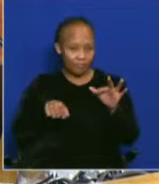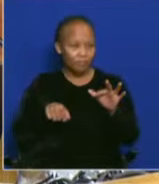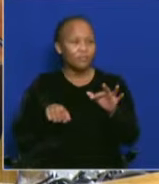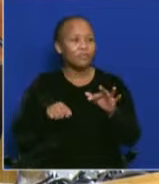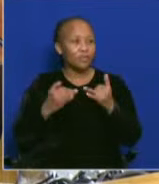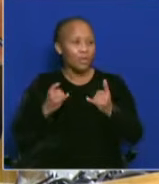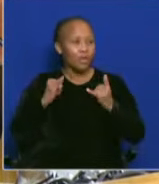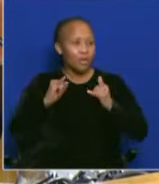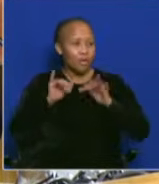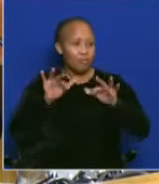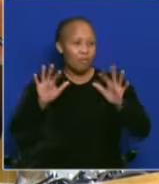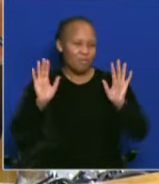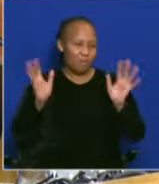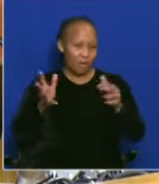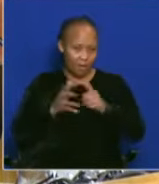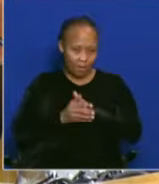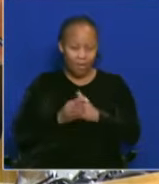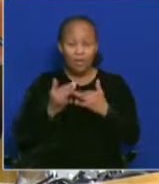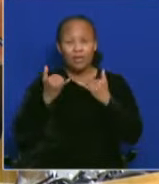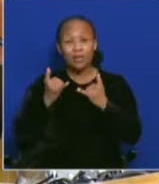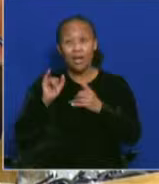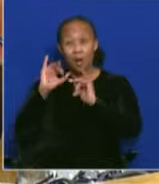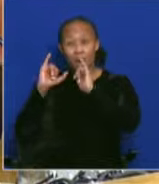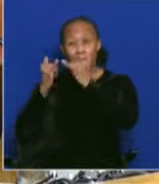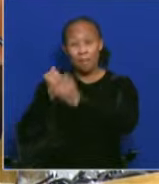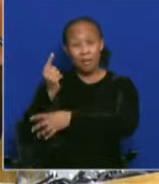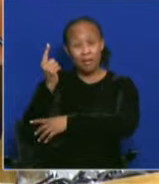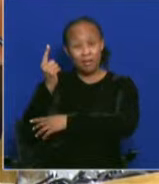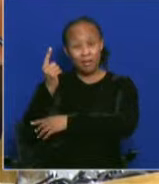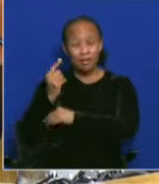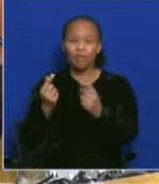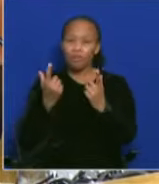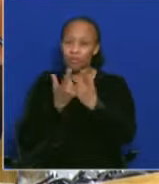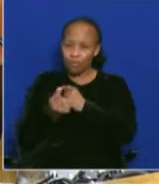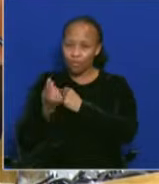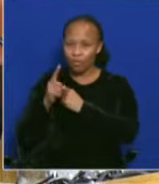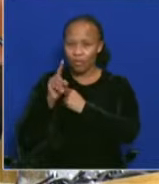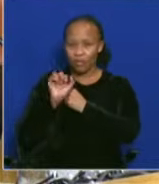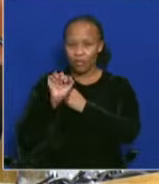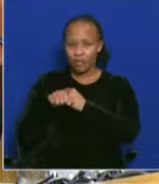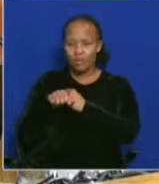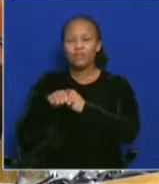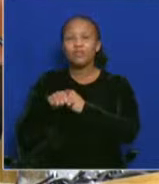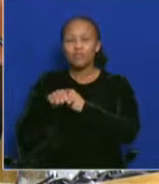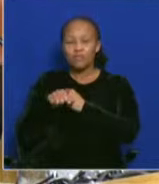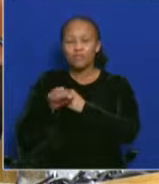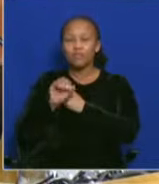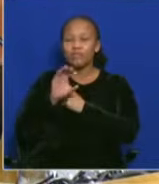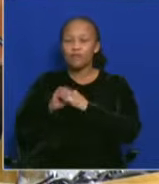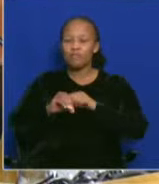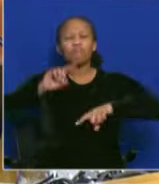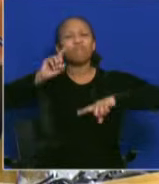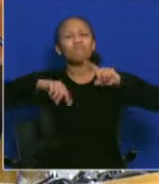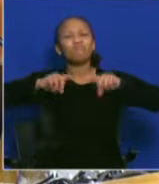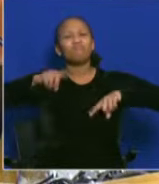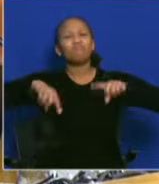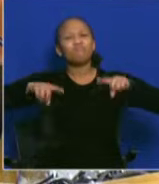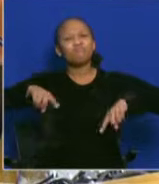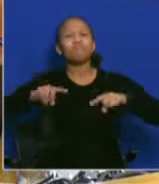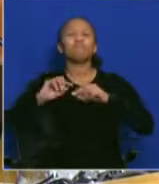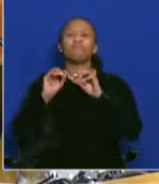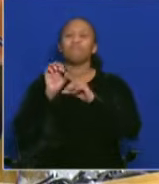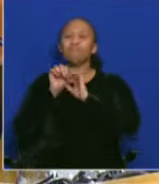possession of the versions presently relied upon or quoted by various media organizations and is accordingly unable